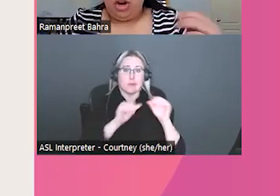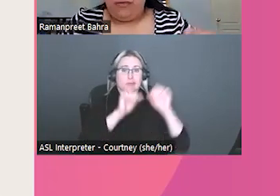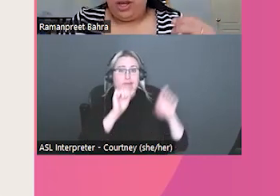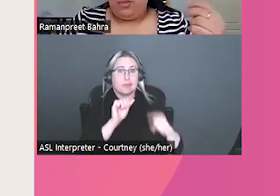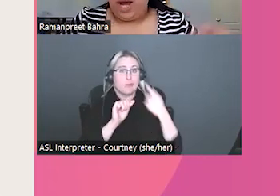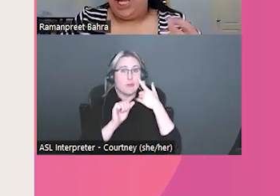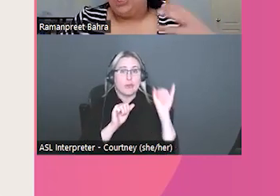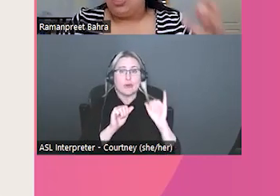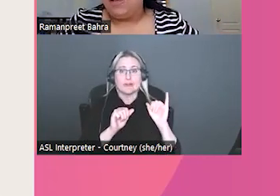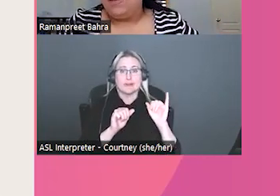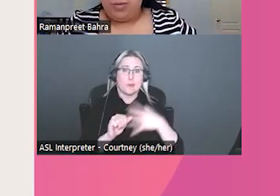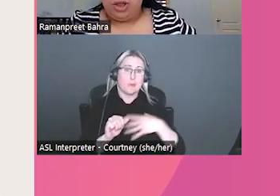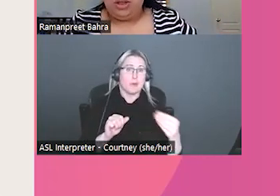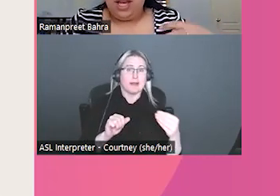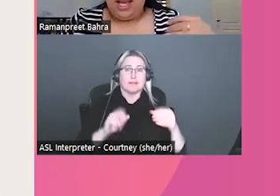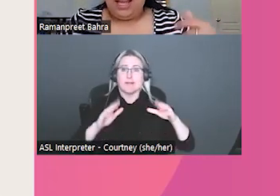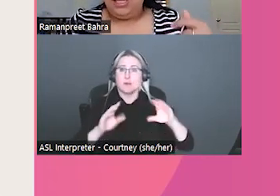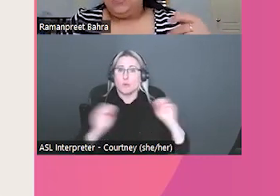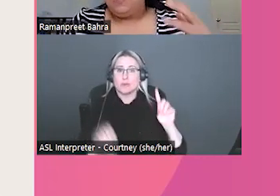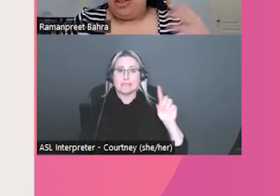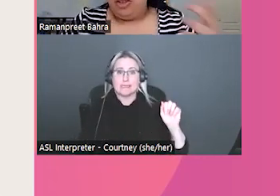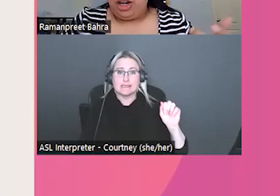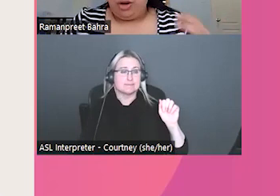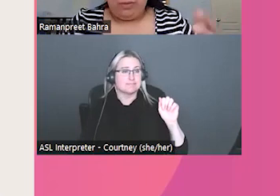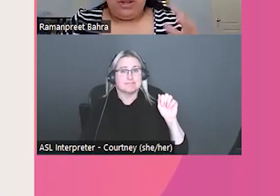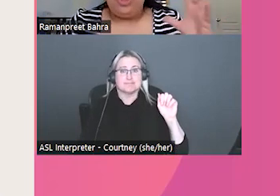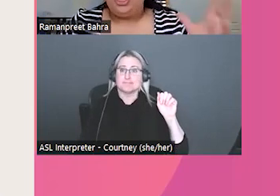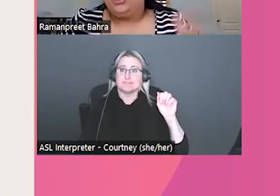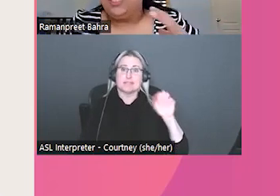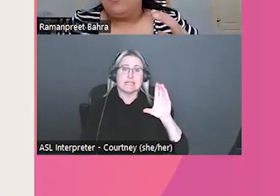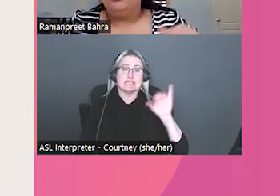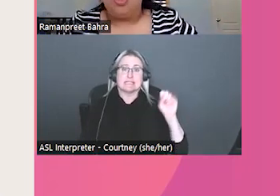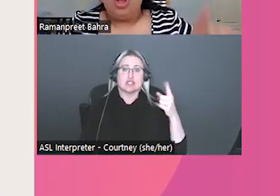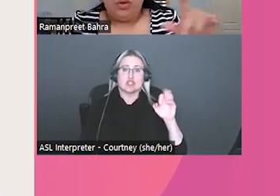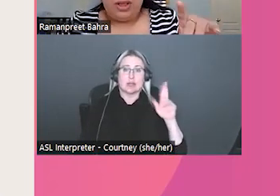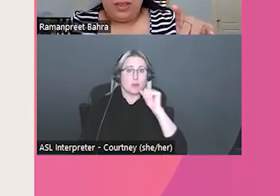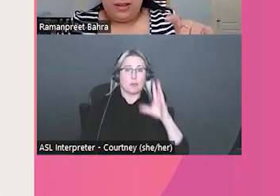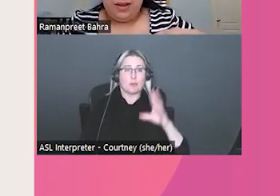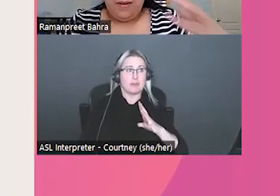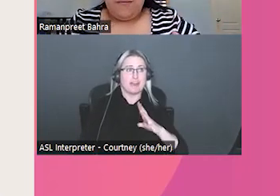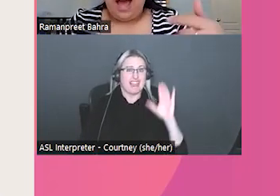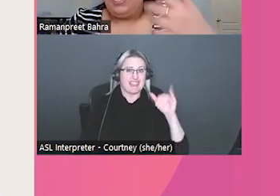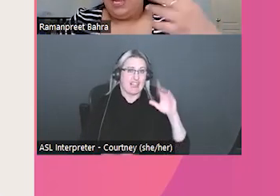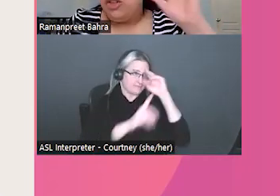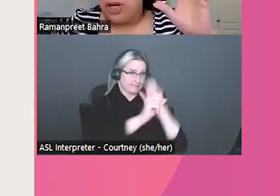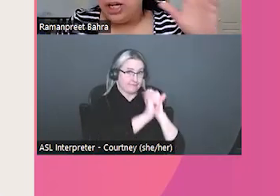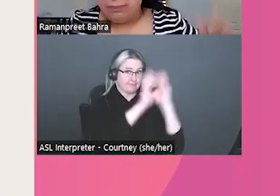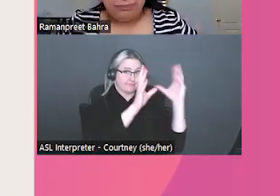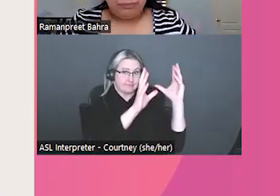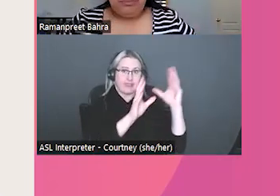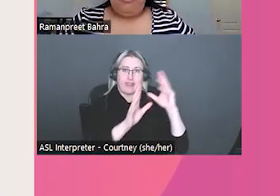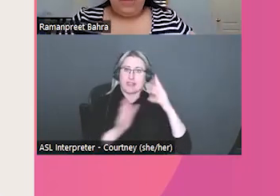adequately curvy, white, non-disabled, elite, cisgender woman circulates along with the fat